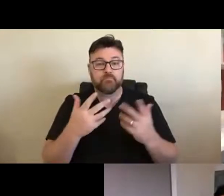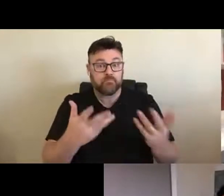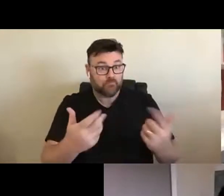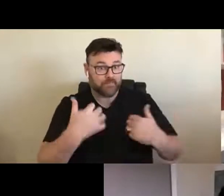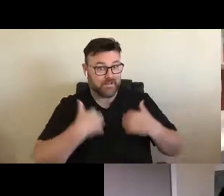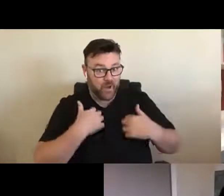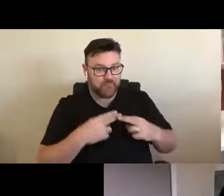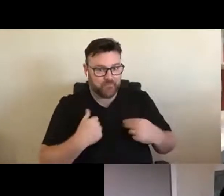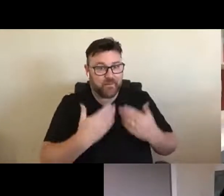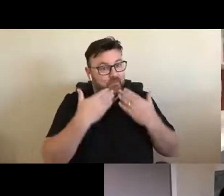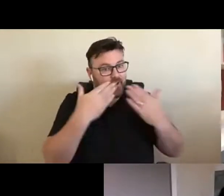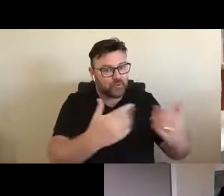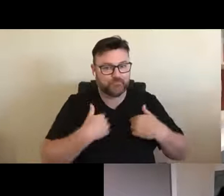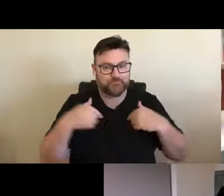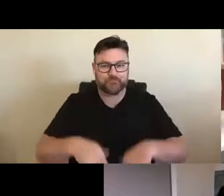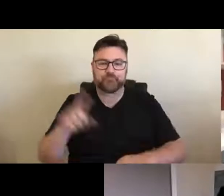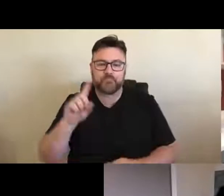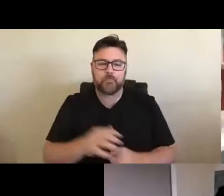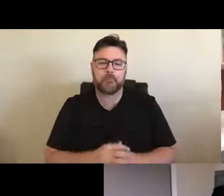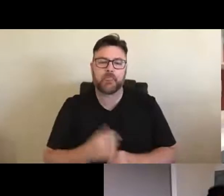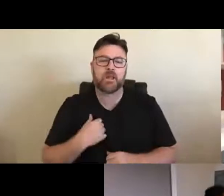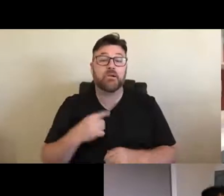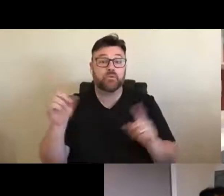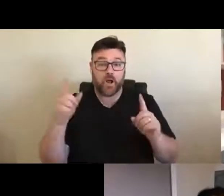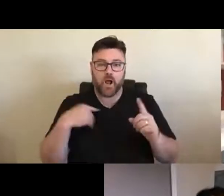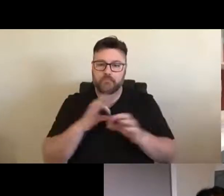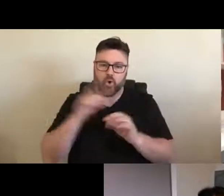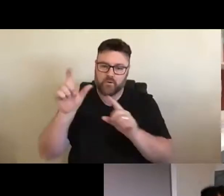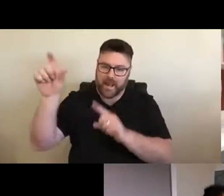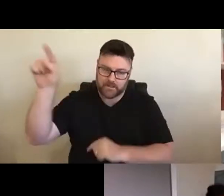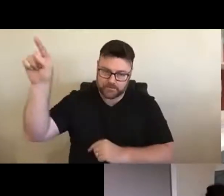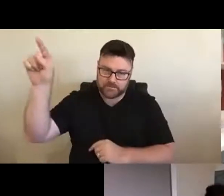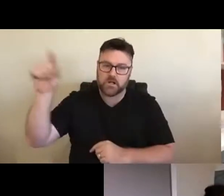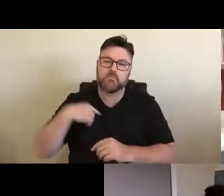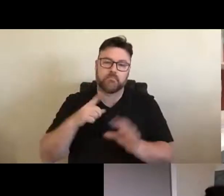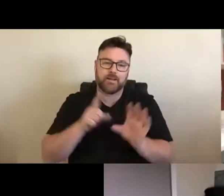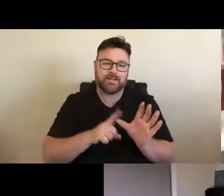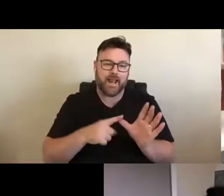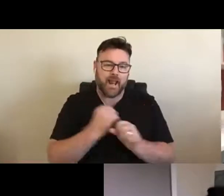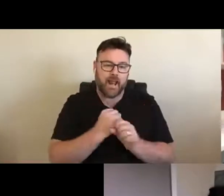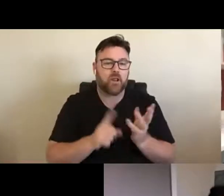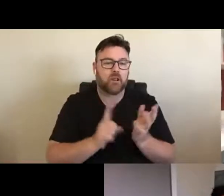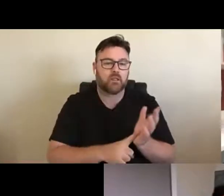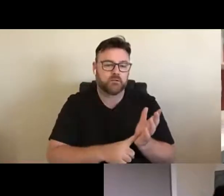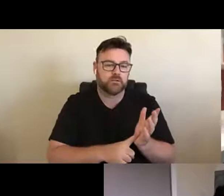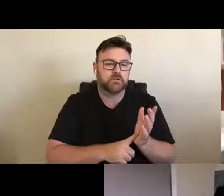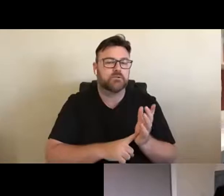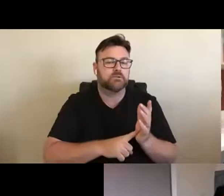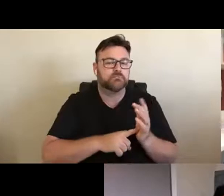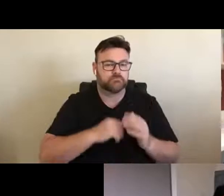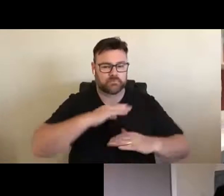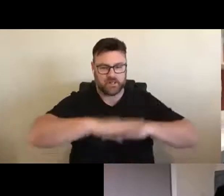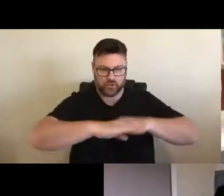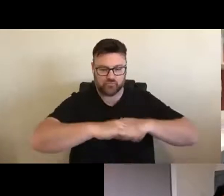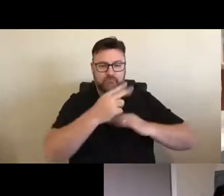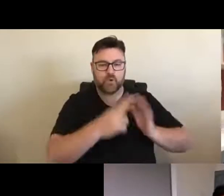me. Today, I'm not currently in Cairns. I'm joining from Yagle Country, northern New South Wales. But